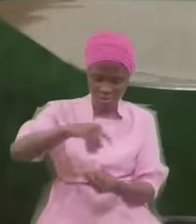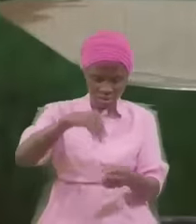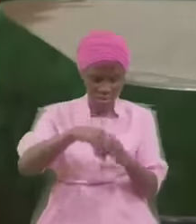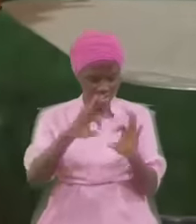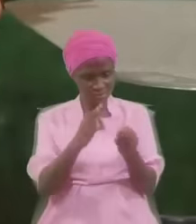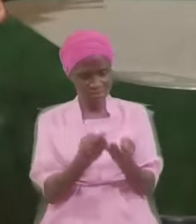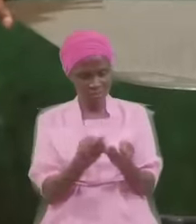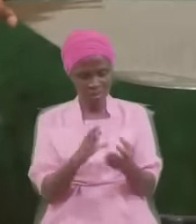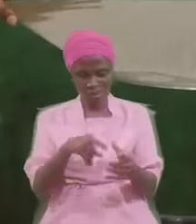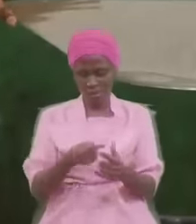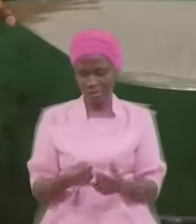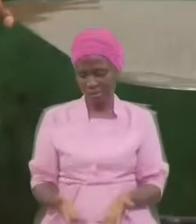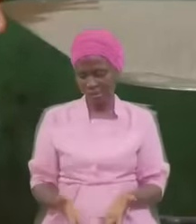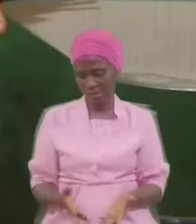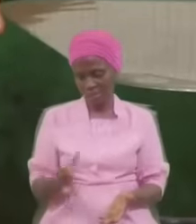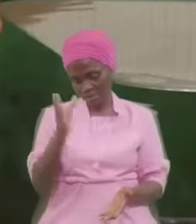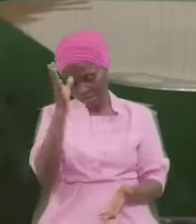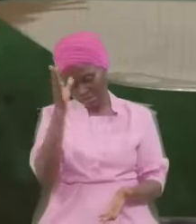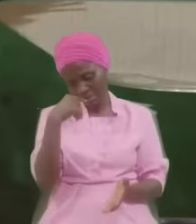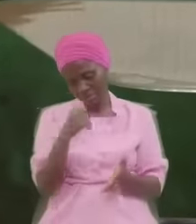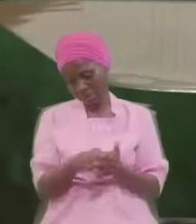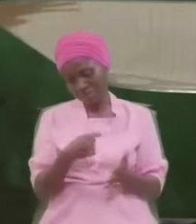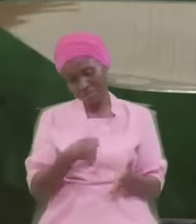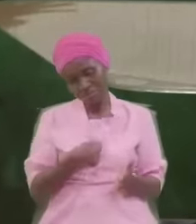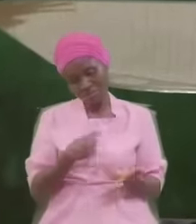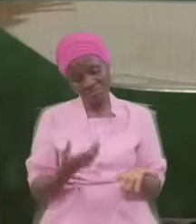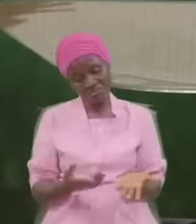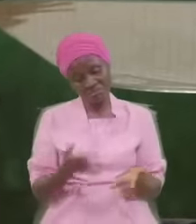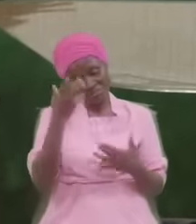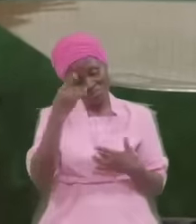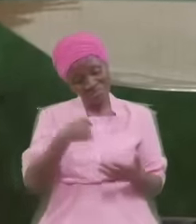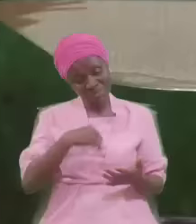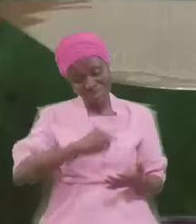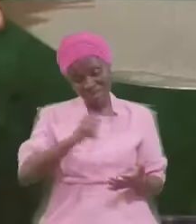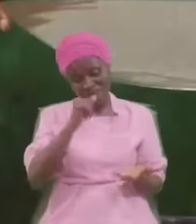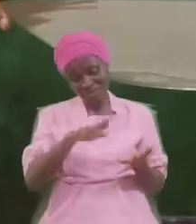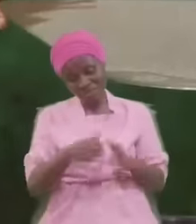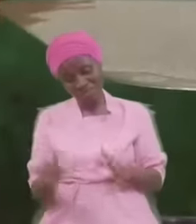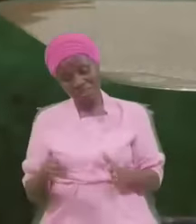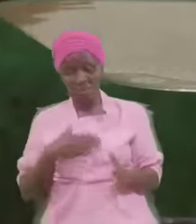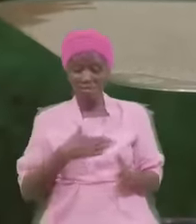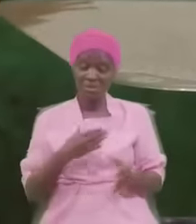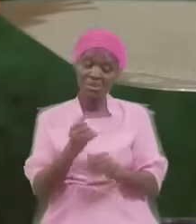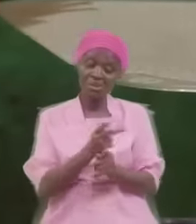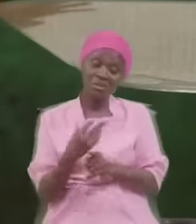I'm dying, take care of the rest of the children. That sickness will not come to you.